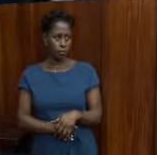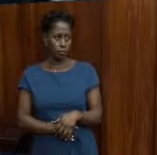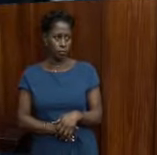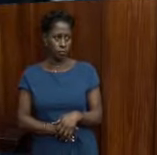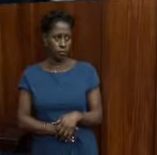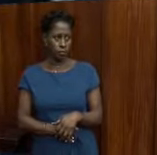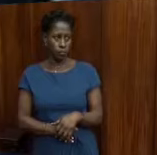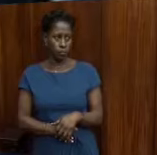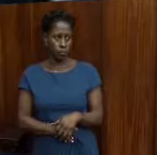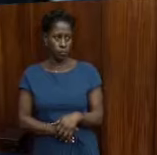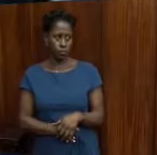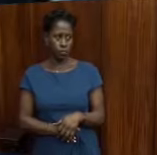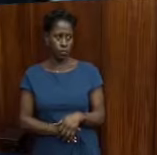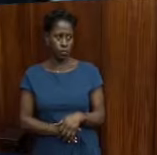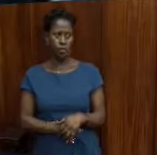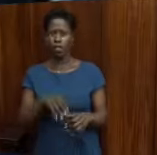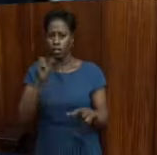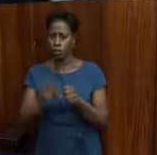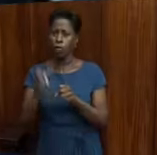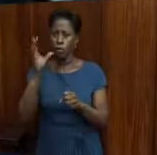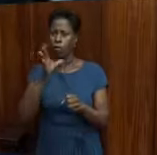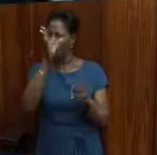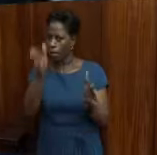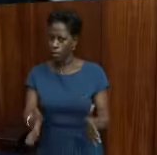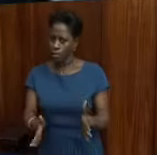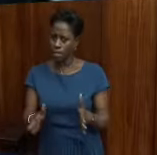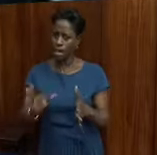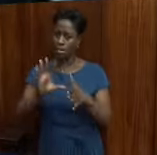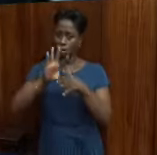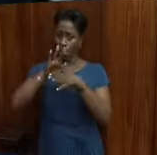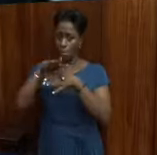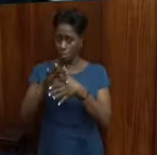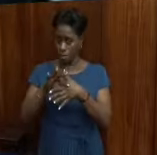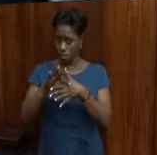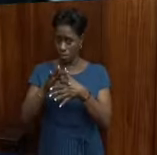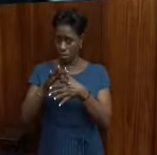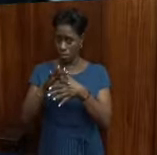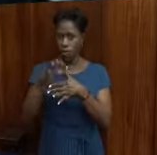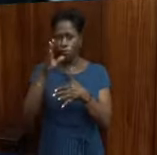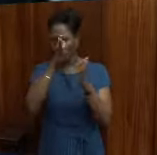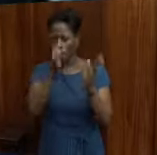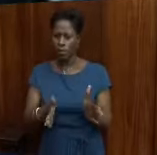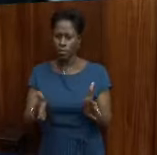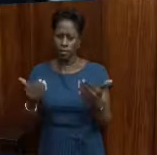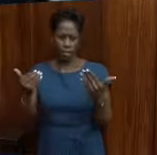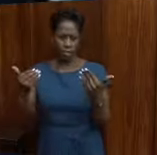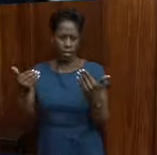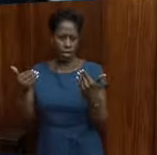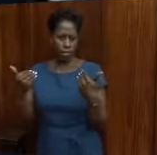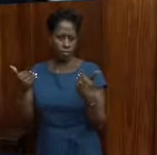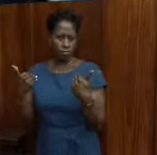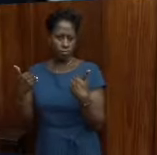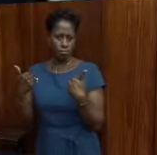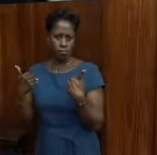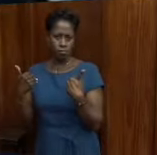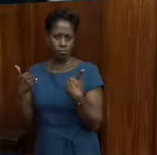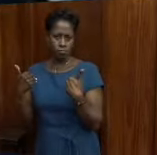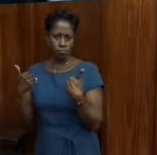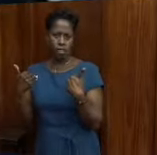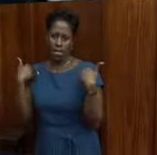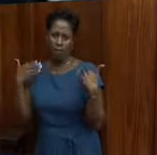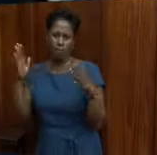can find prosperity in their livelihoods. Mr. Speaker, the government remains committed to revitalizing this sector.